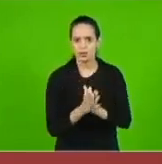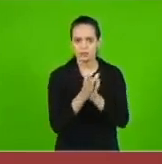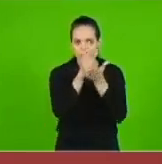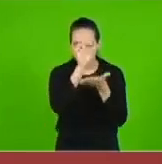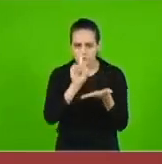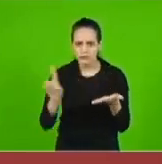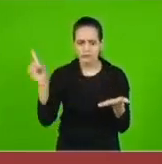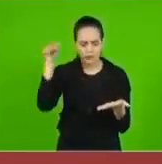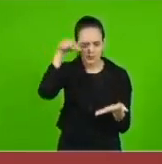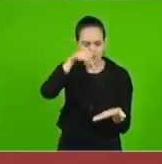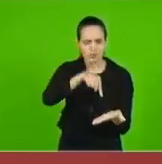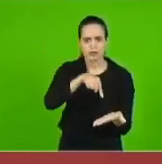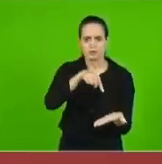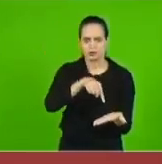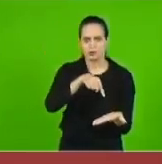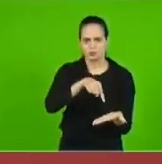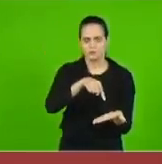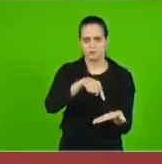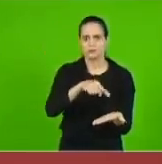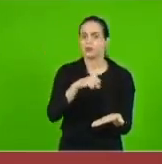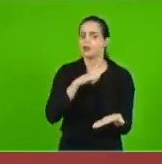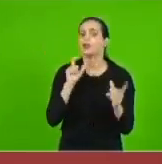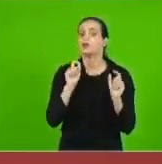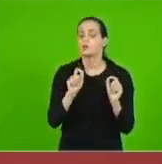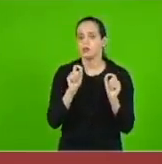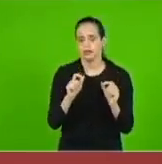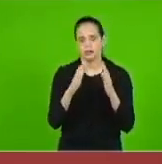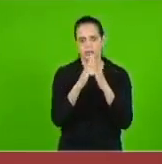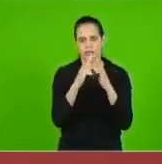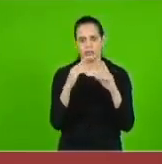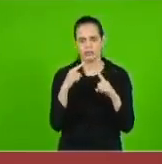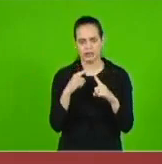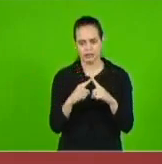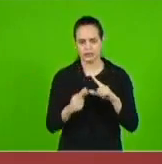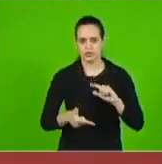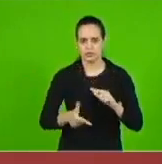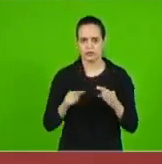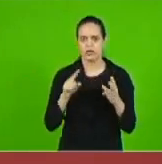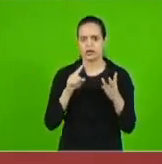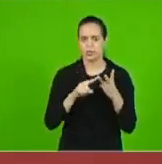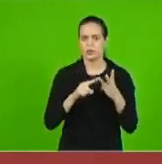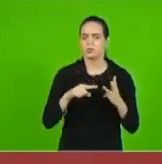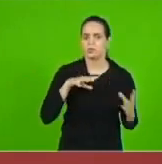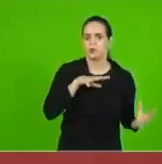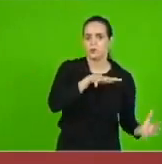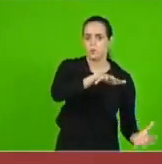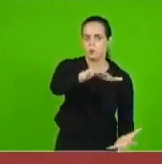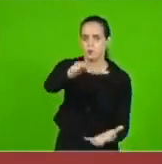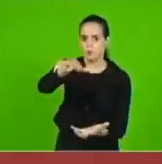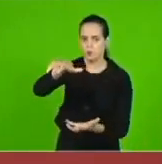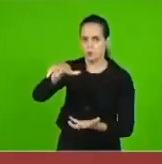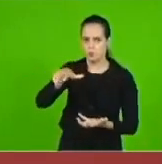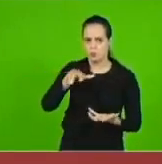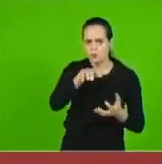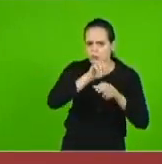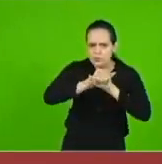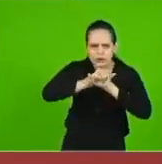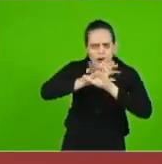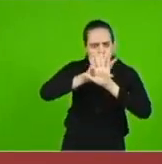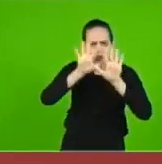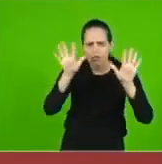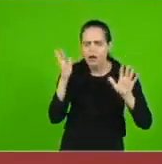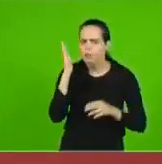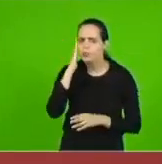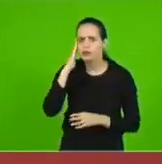out in the biblical history. I already mentioned that involves the church, Israel, and the world. It is very